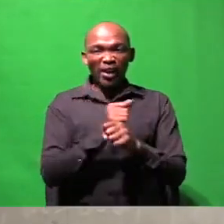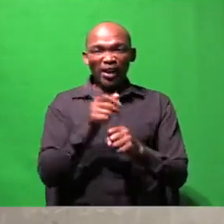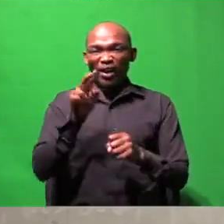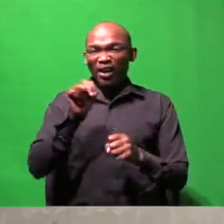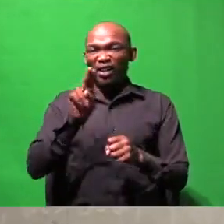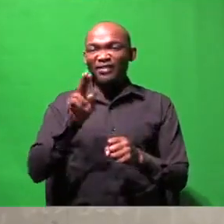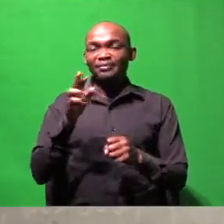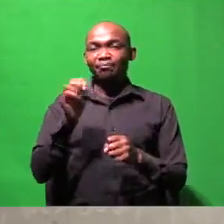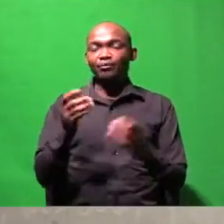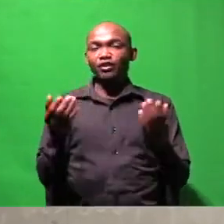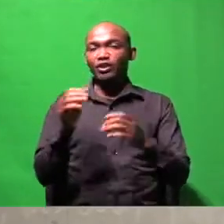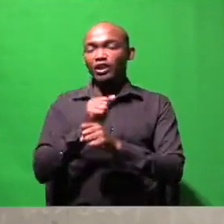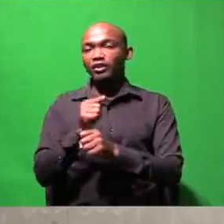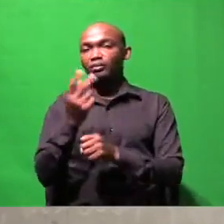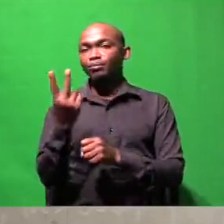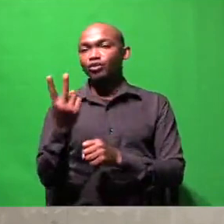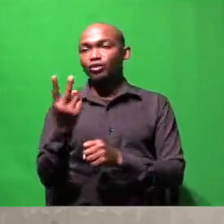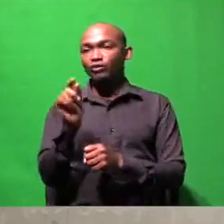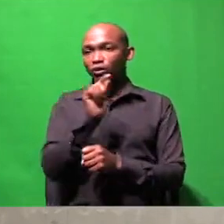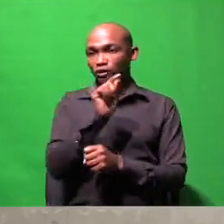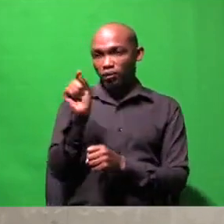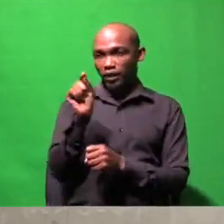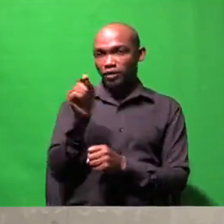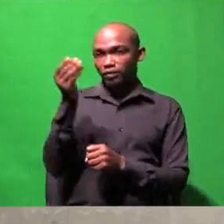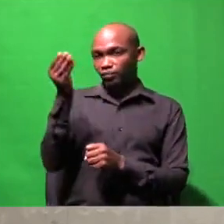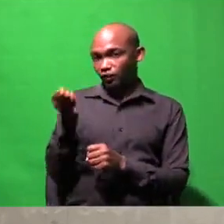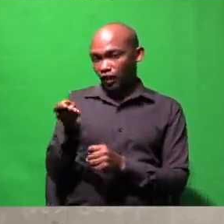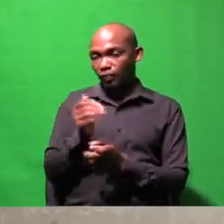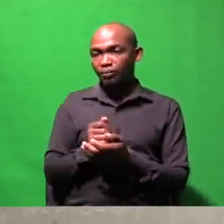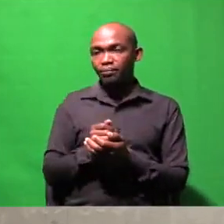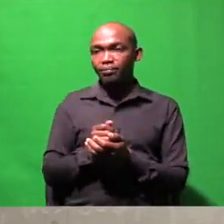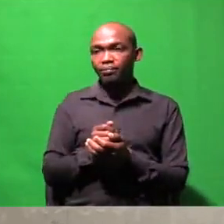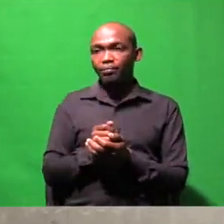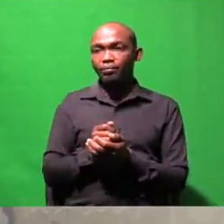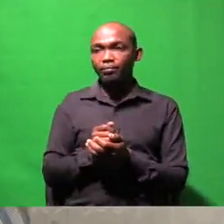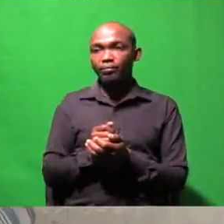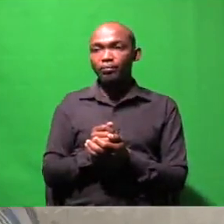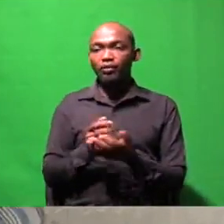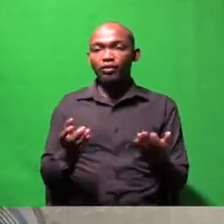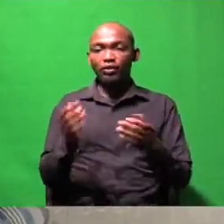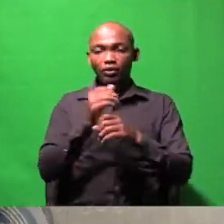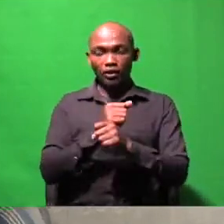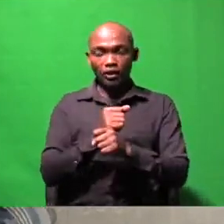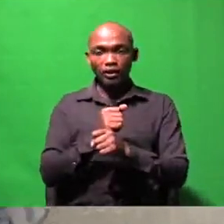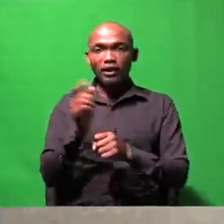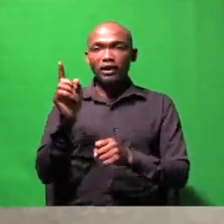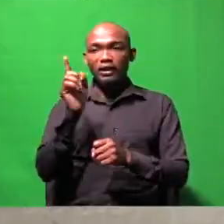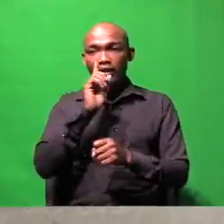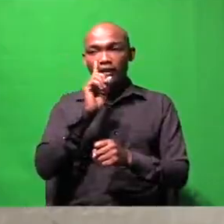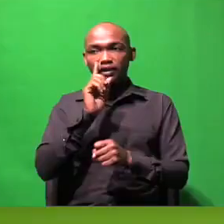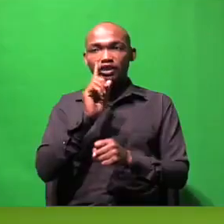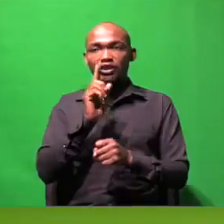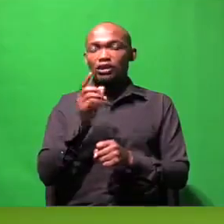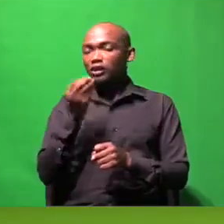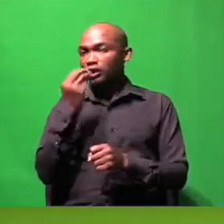23 by 11, we have also 12. And this is the total number of neutron in each case.